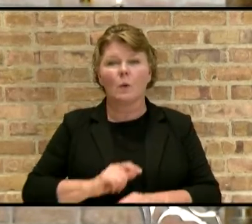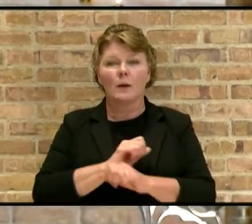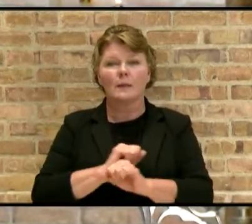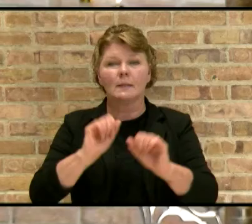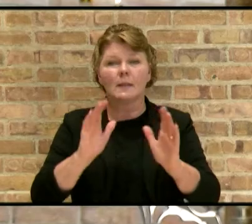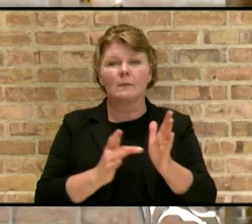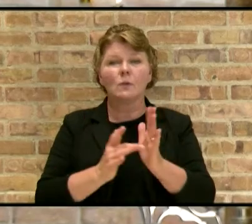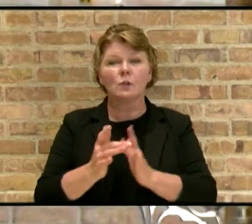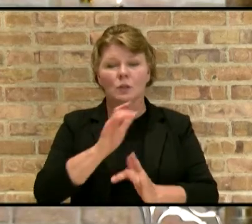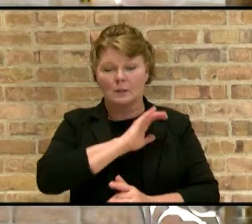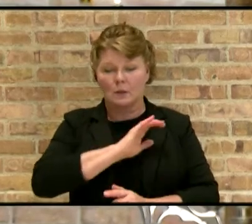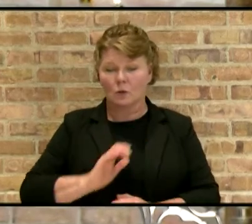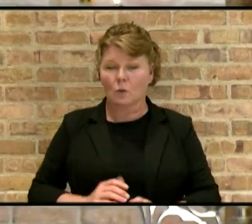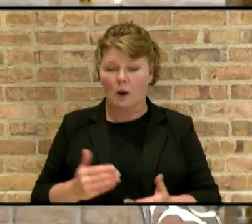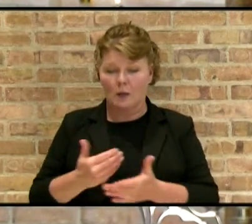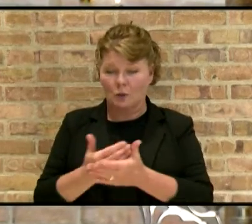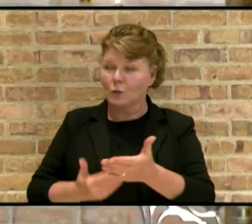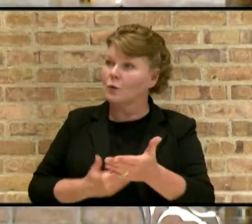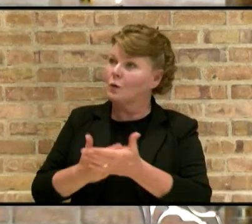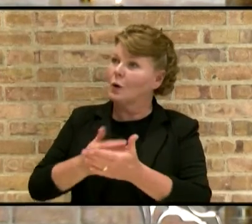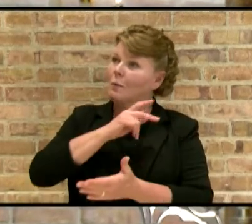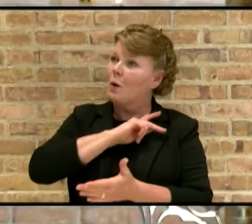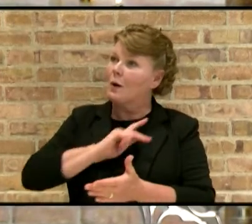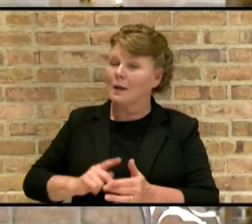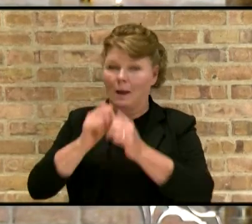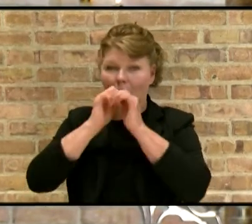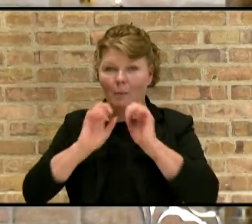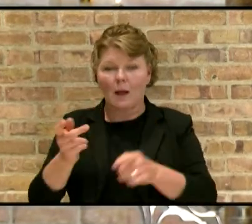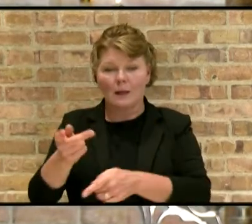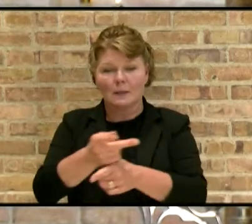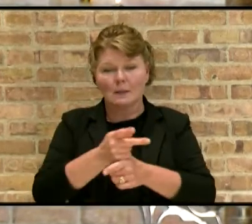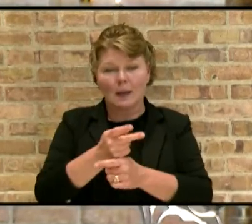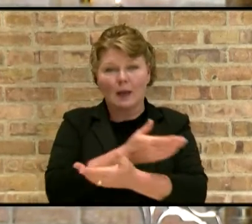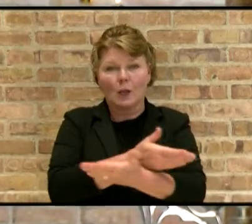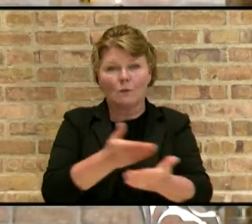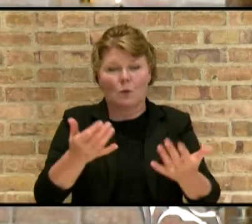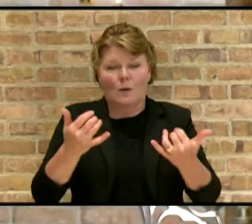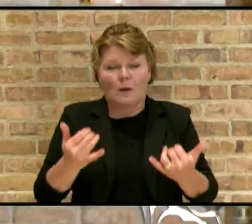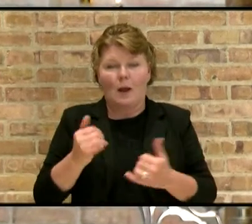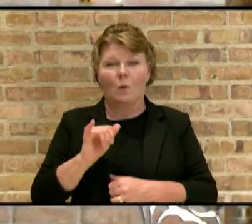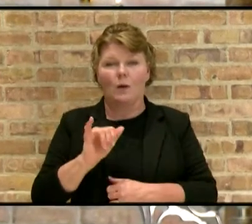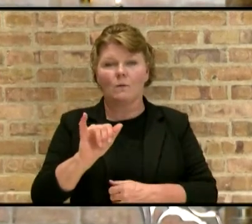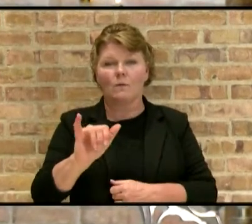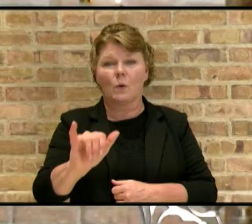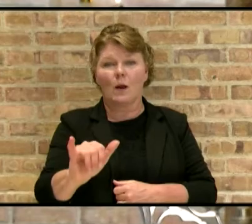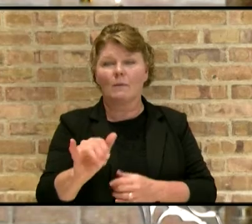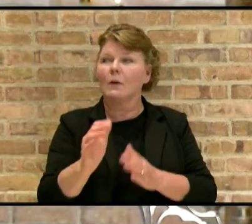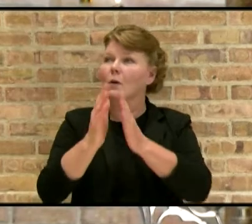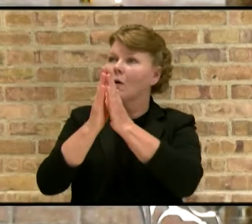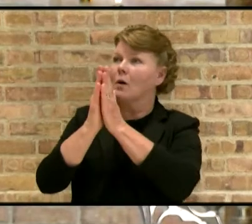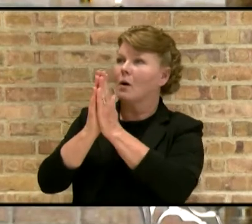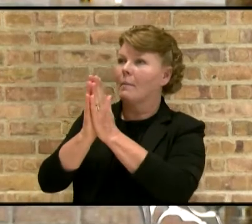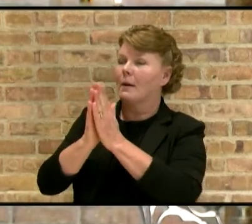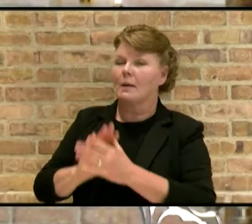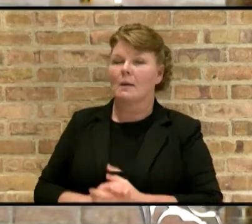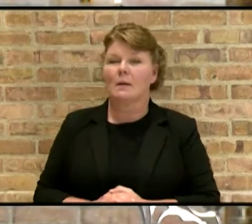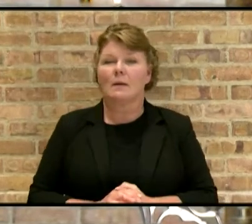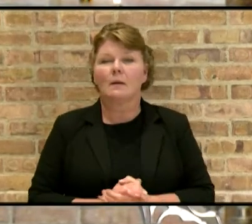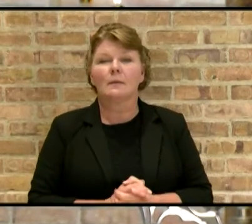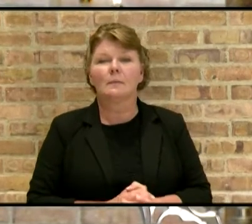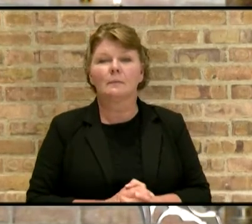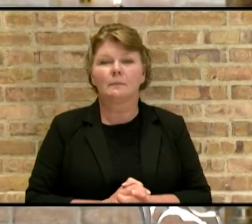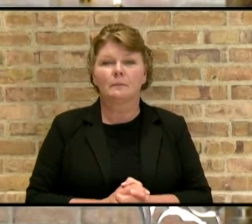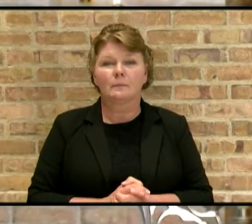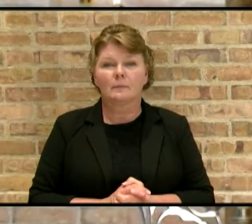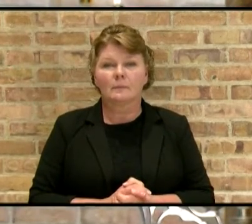Jesus Christ, our newborn King, bless and keep you now and forever. Amen.